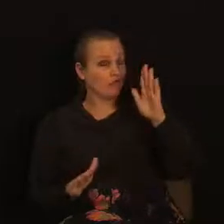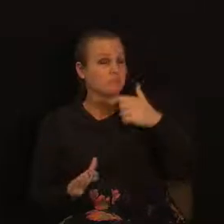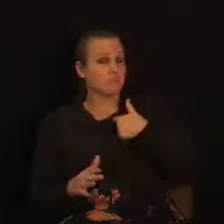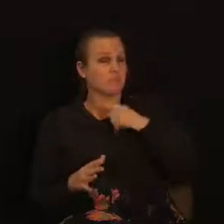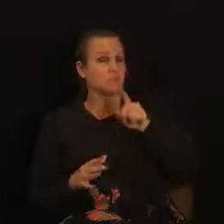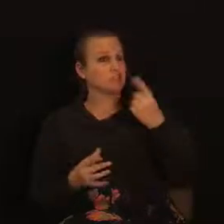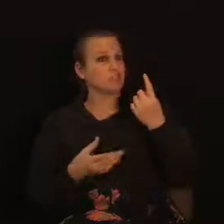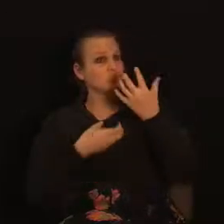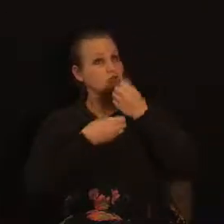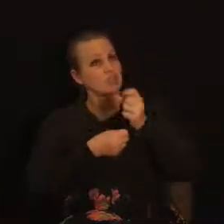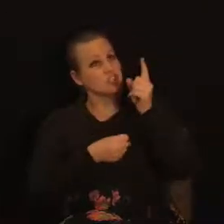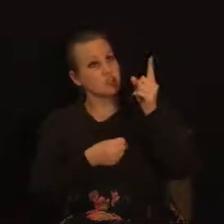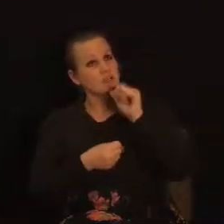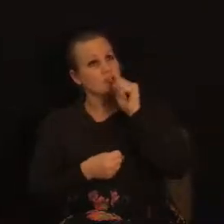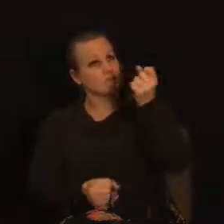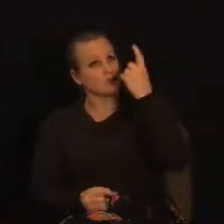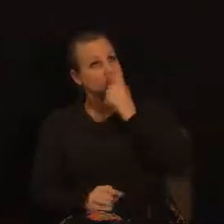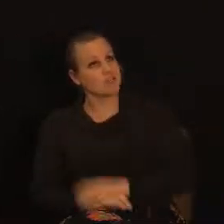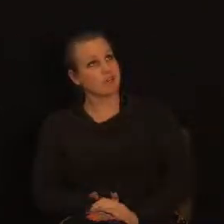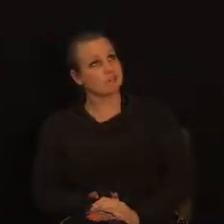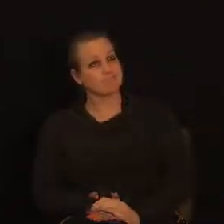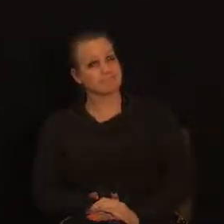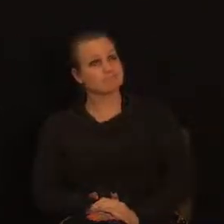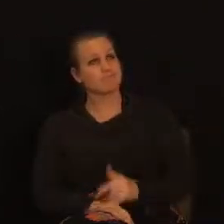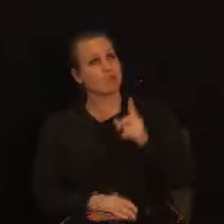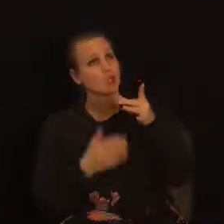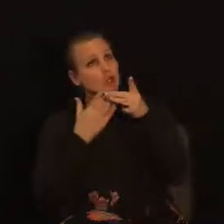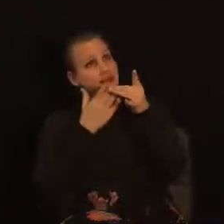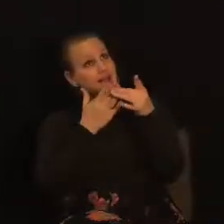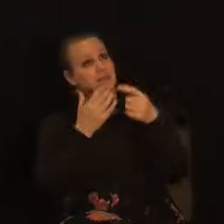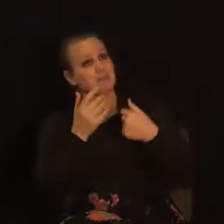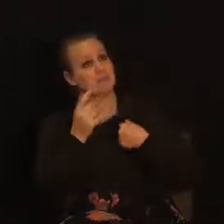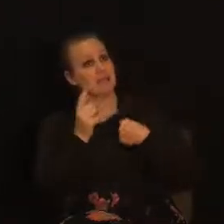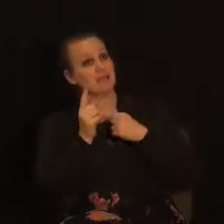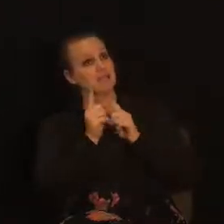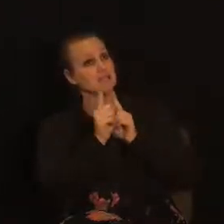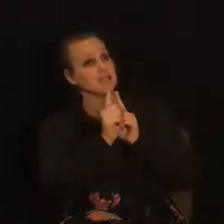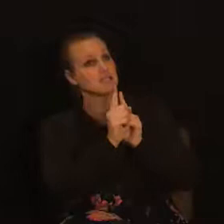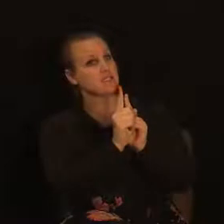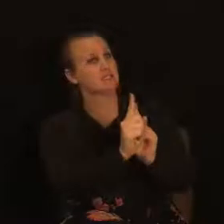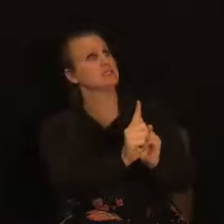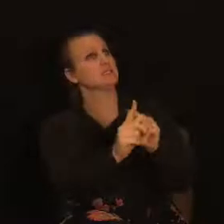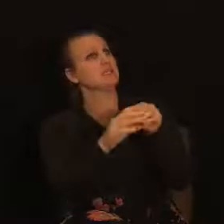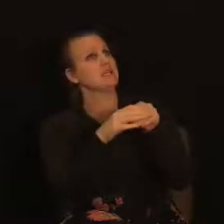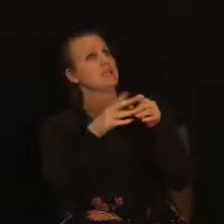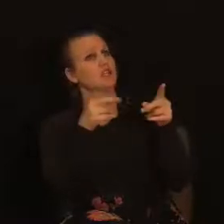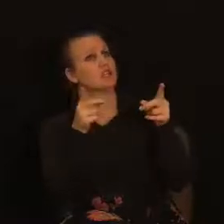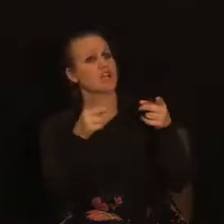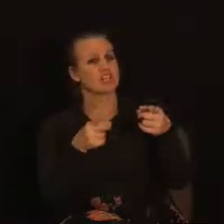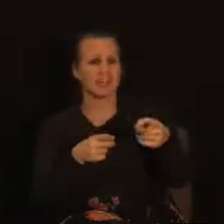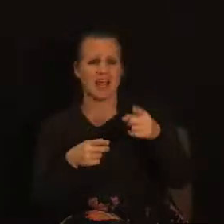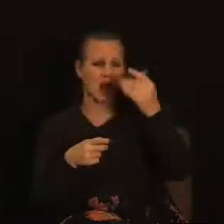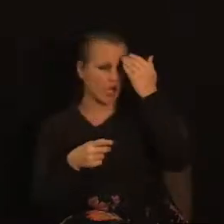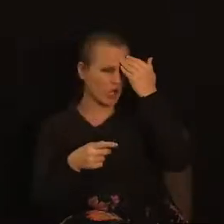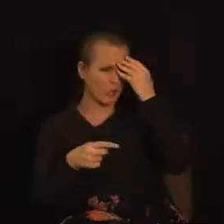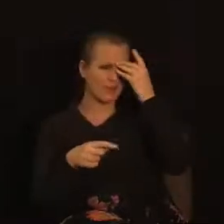don't understand. You're leading me in this direction, and I know that it can't possibly work out,